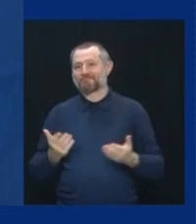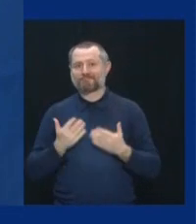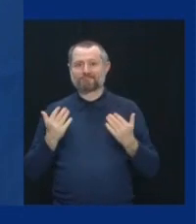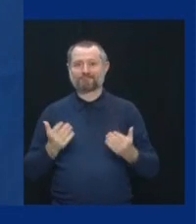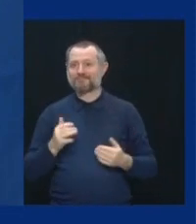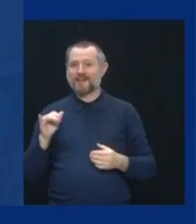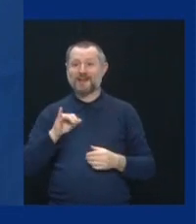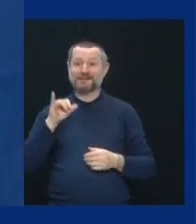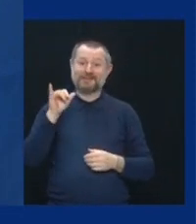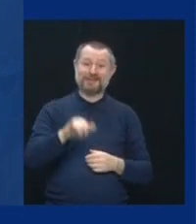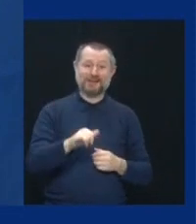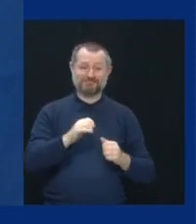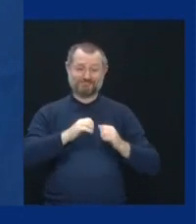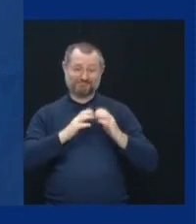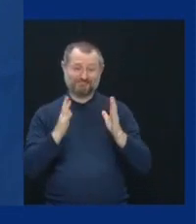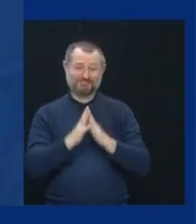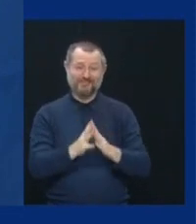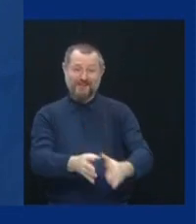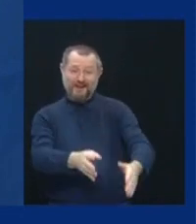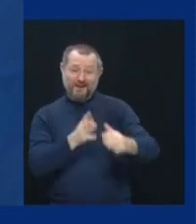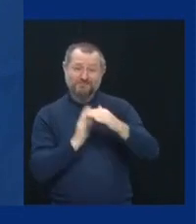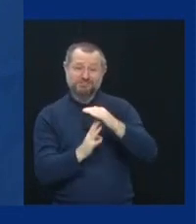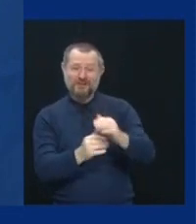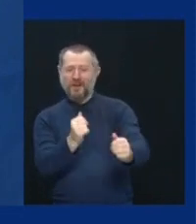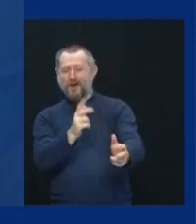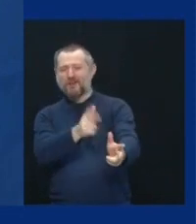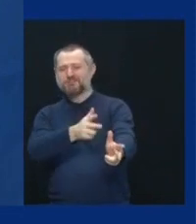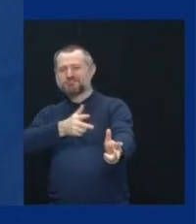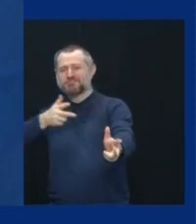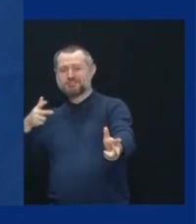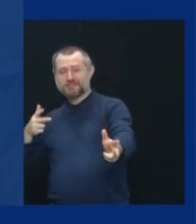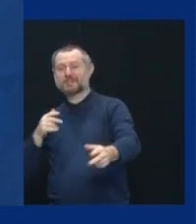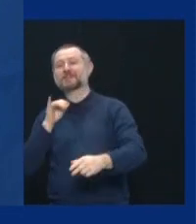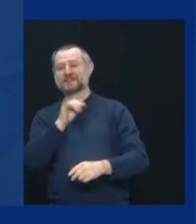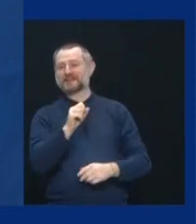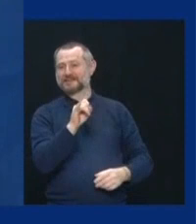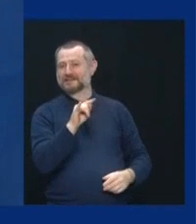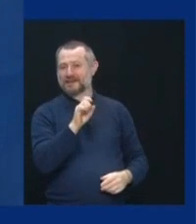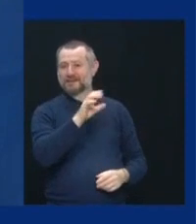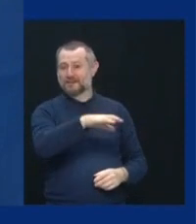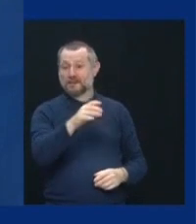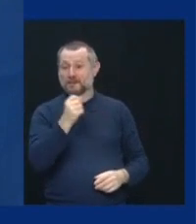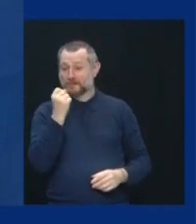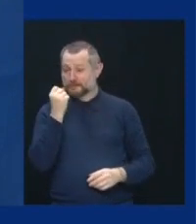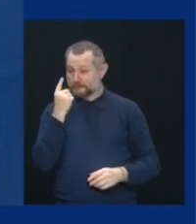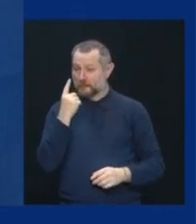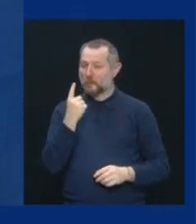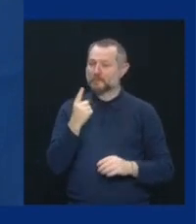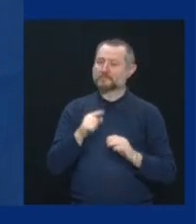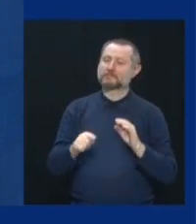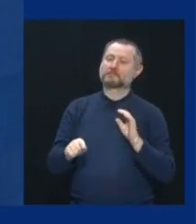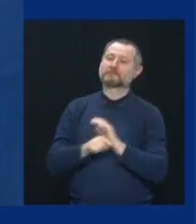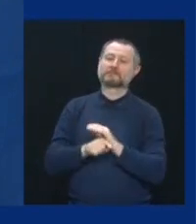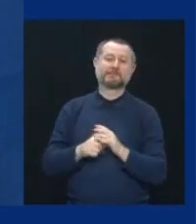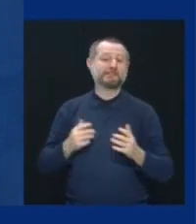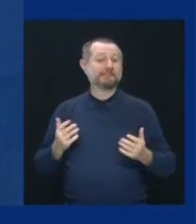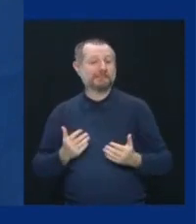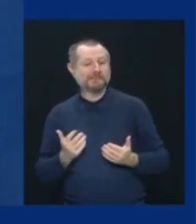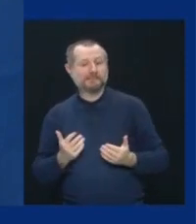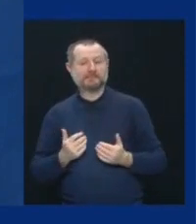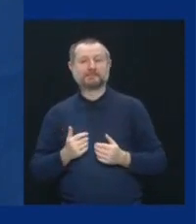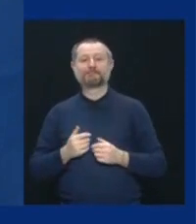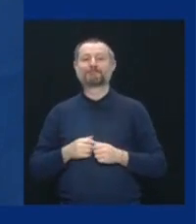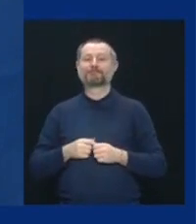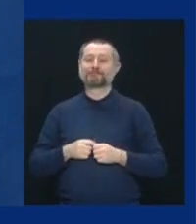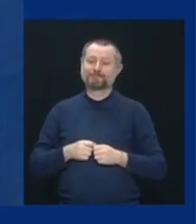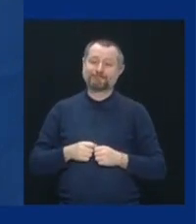vaccination sites. But there is a downside to coordination in